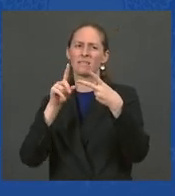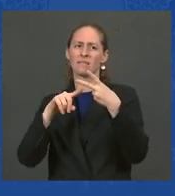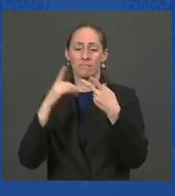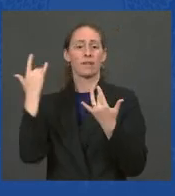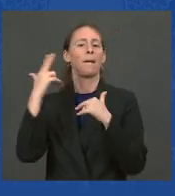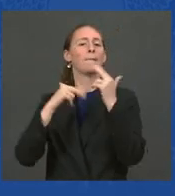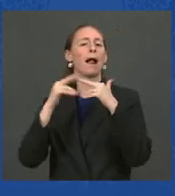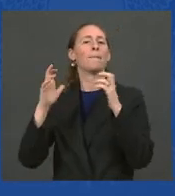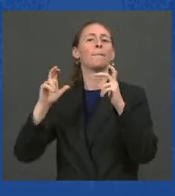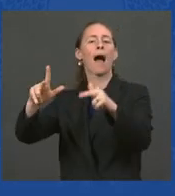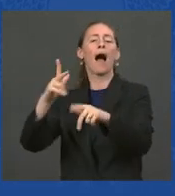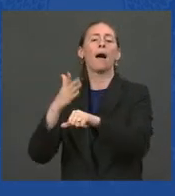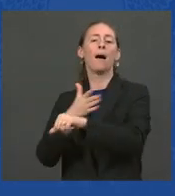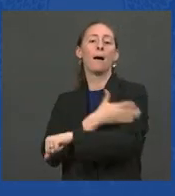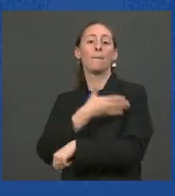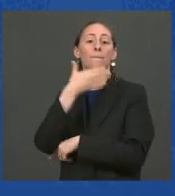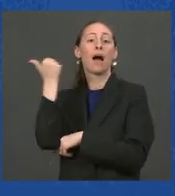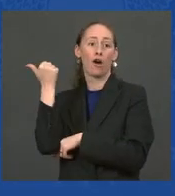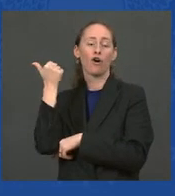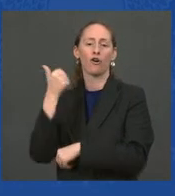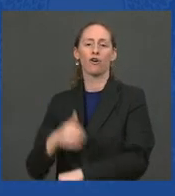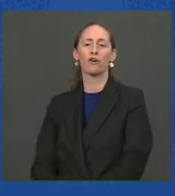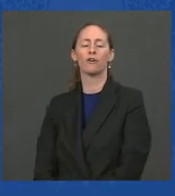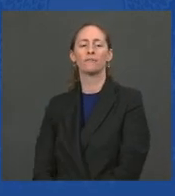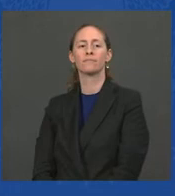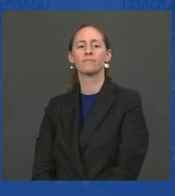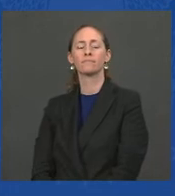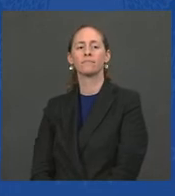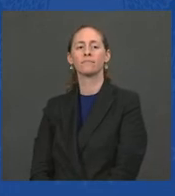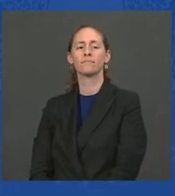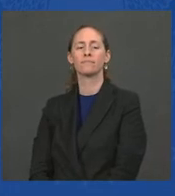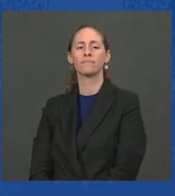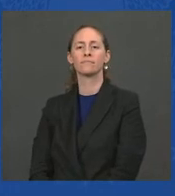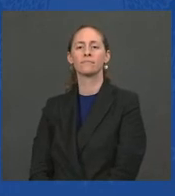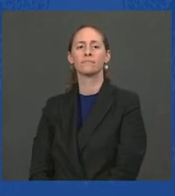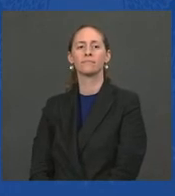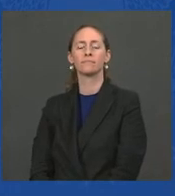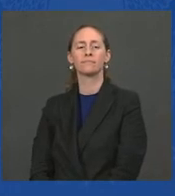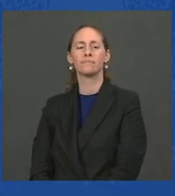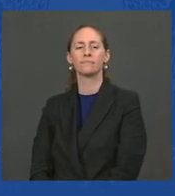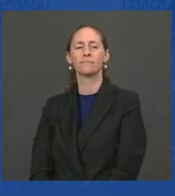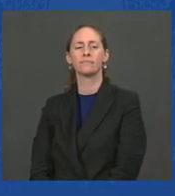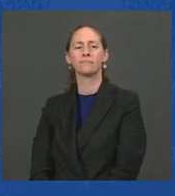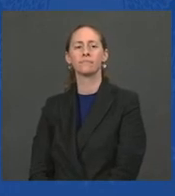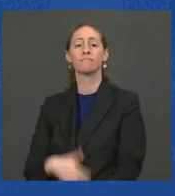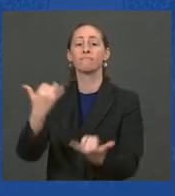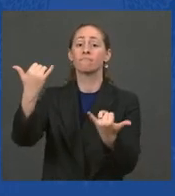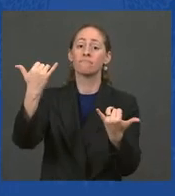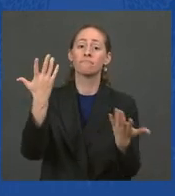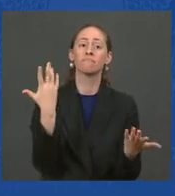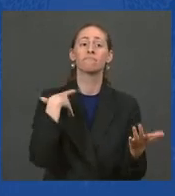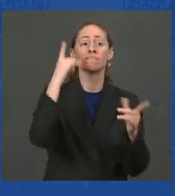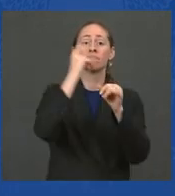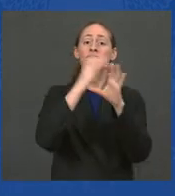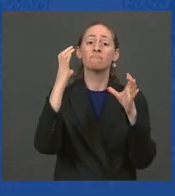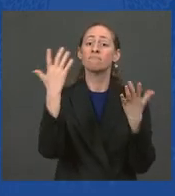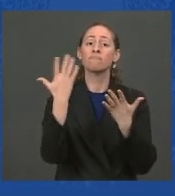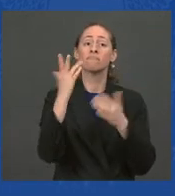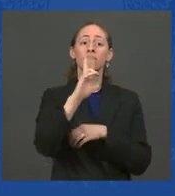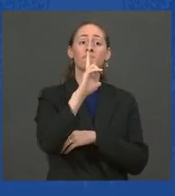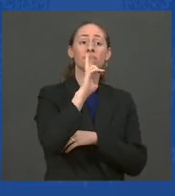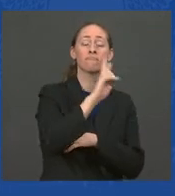does. Today, only about half of the 3- and 4-year-olds in America are enrolled in early childhood education.